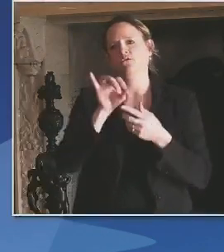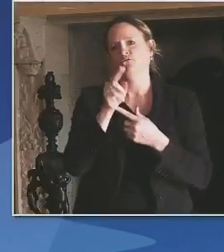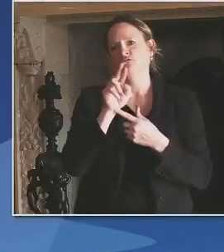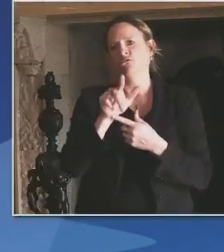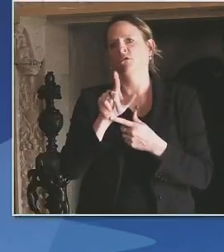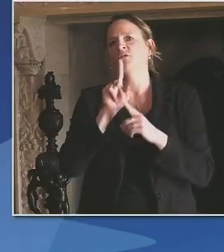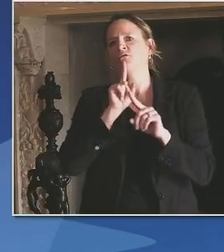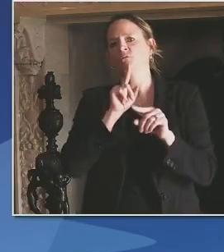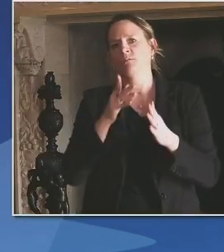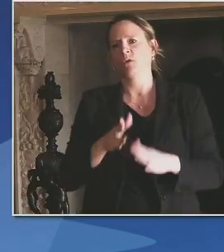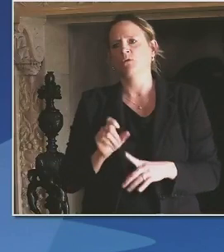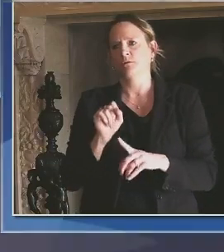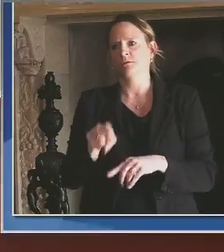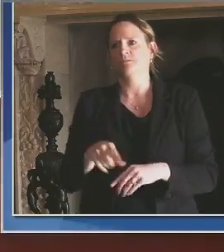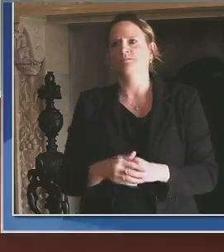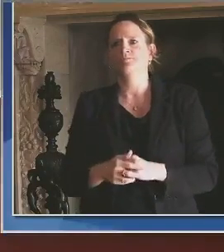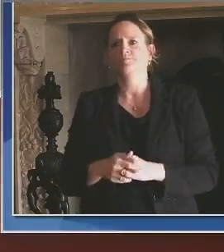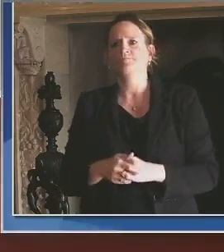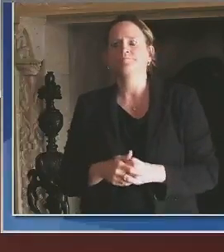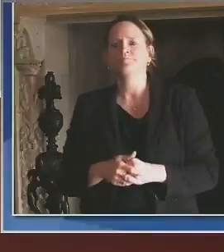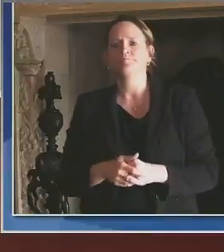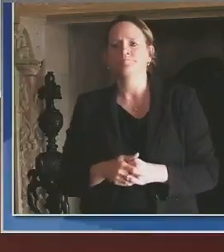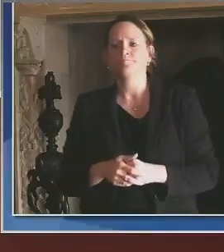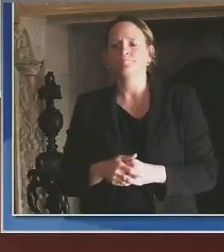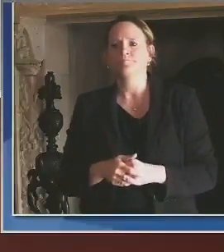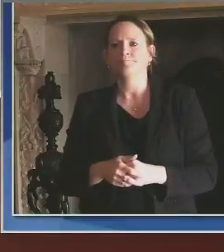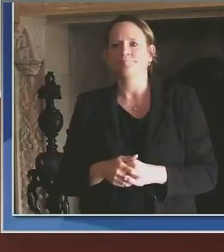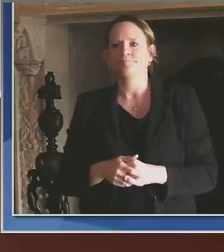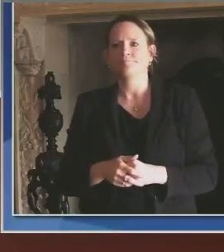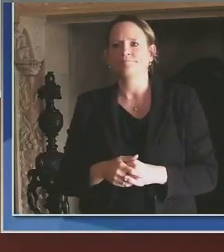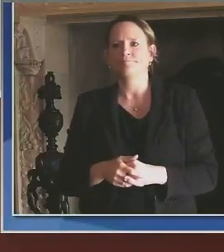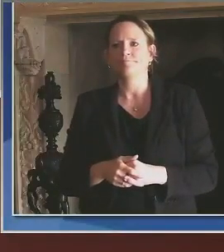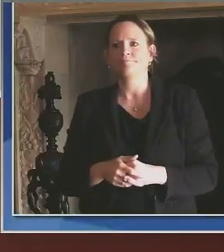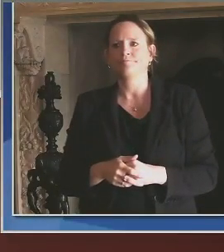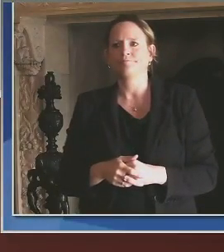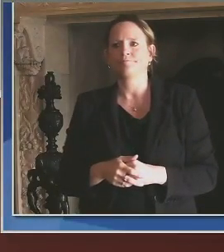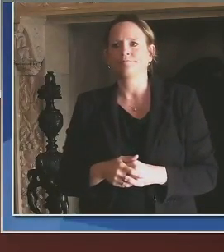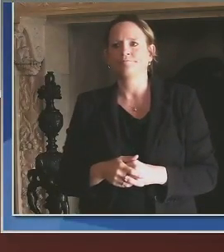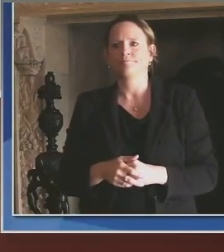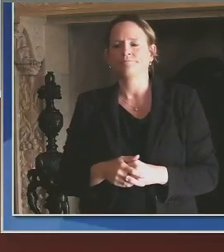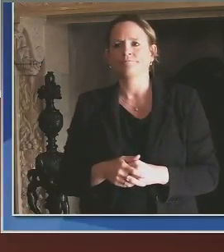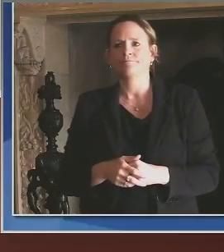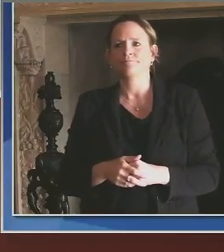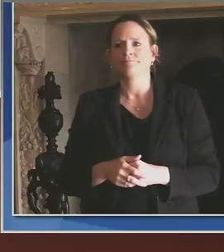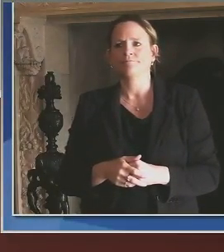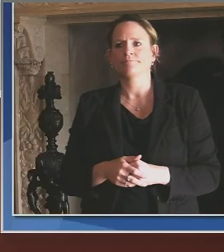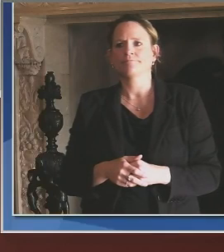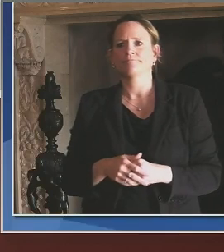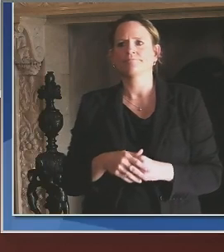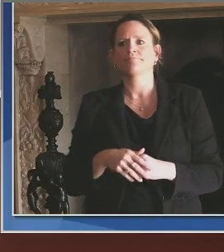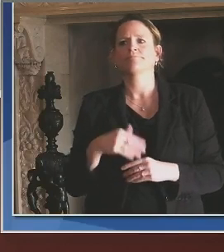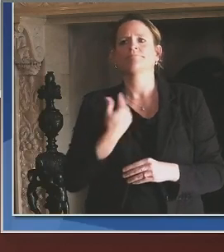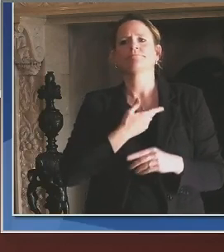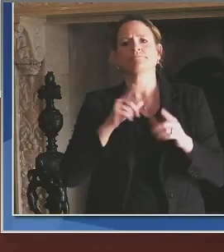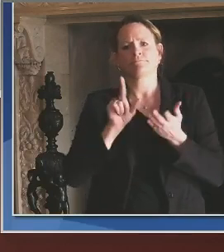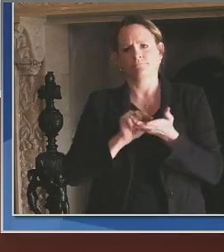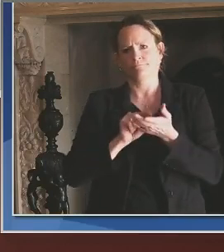Thanks for taking my call. Our newspaper has been covering over the last couple of weeks how schools are dealing with